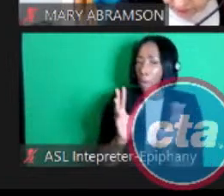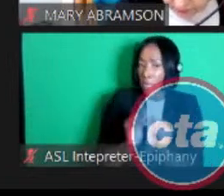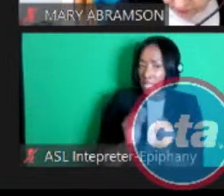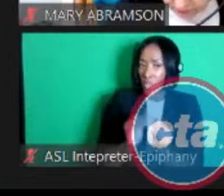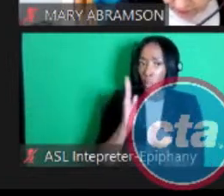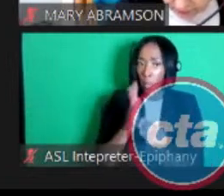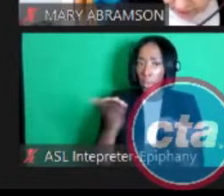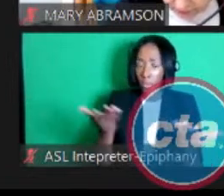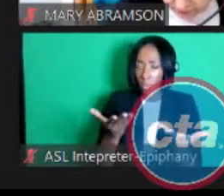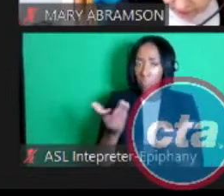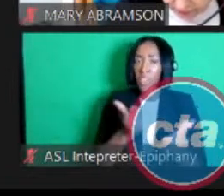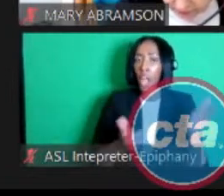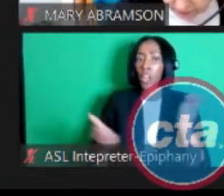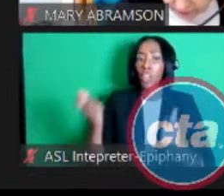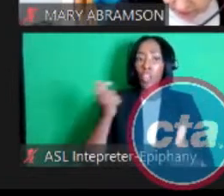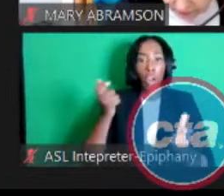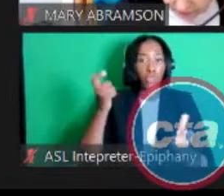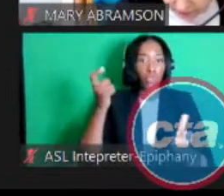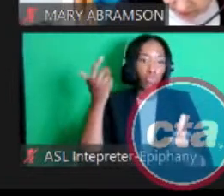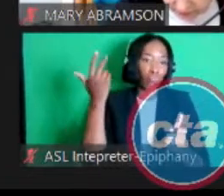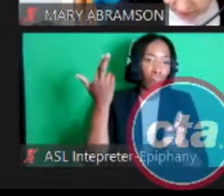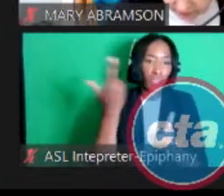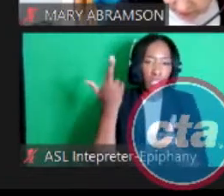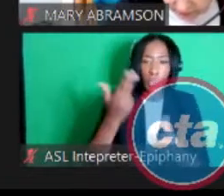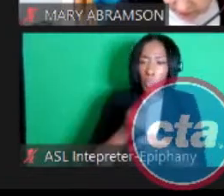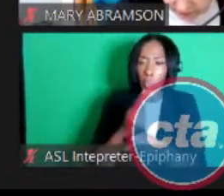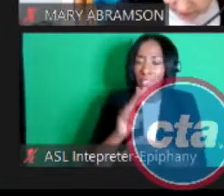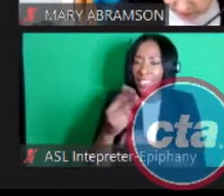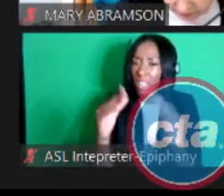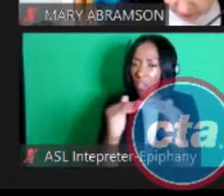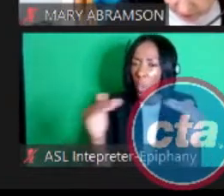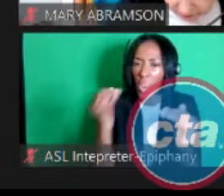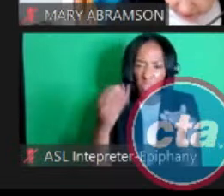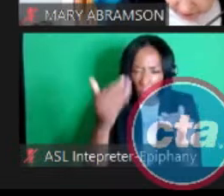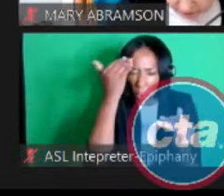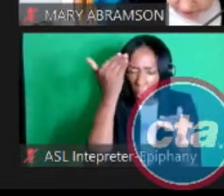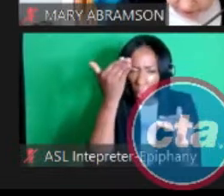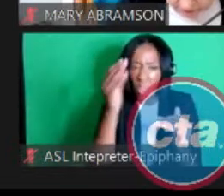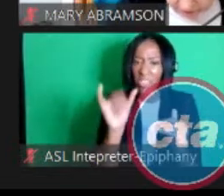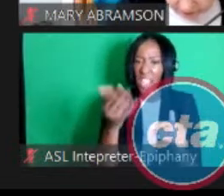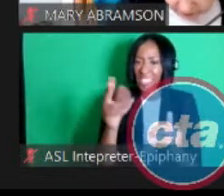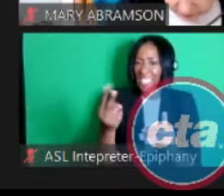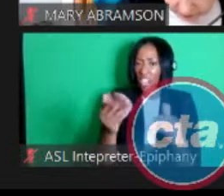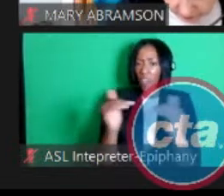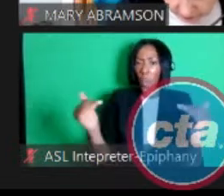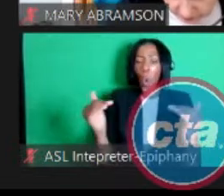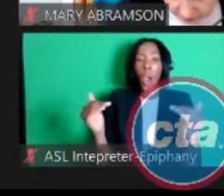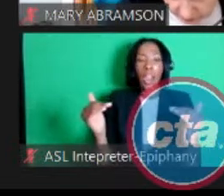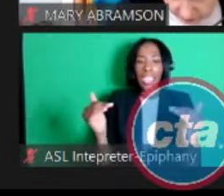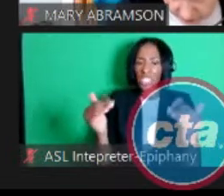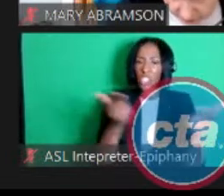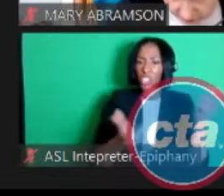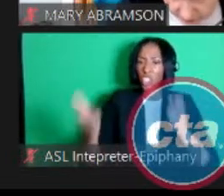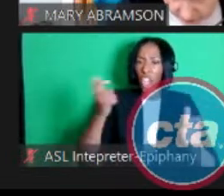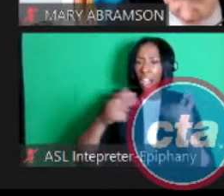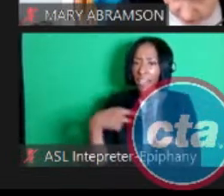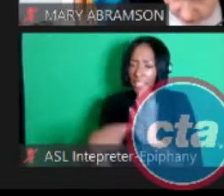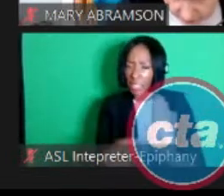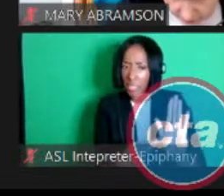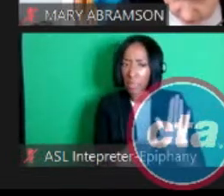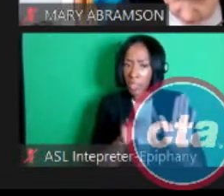a large kind of, we're using the second floor, if you're familiar at all with that building. The second floor is a very large exhibit space kind of a thing. If you've ever been to